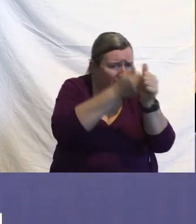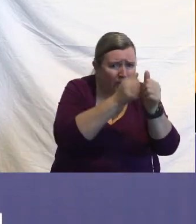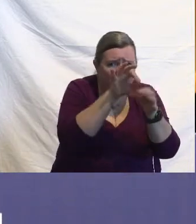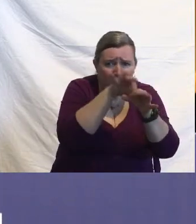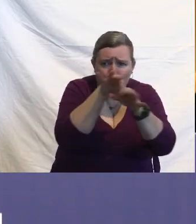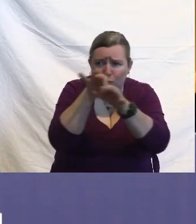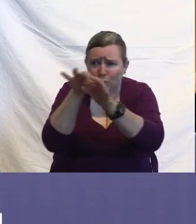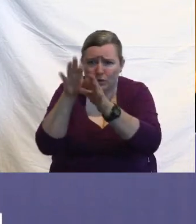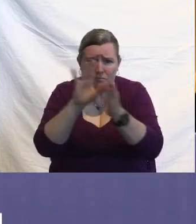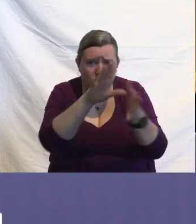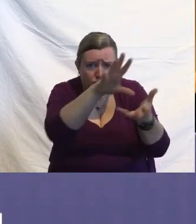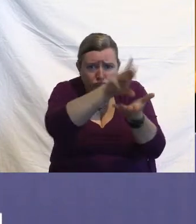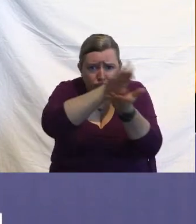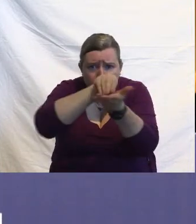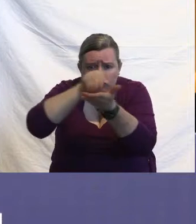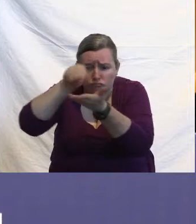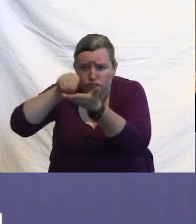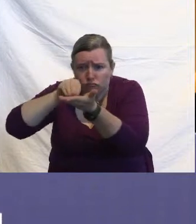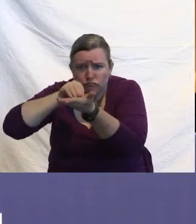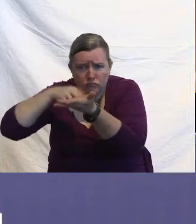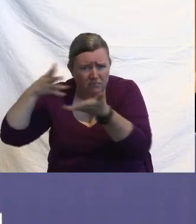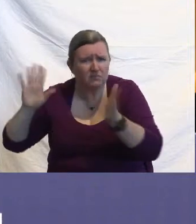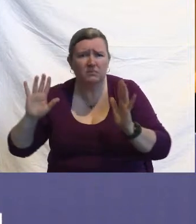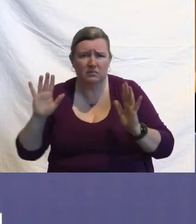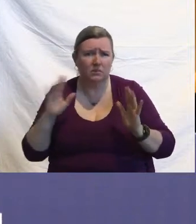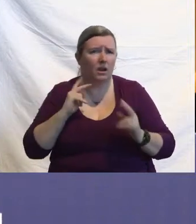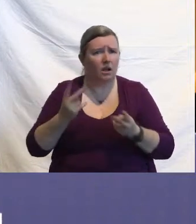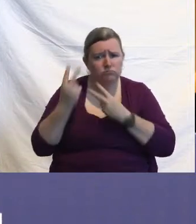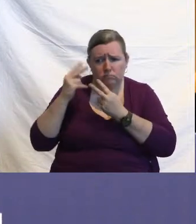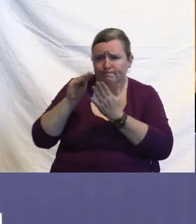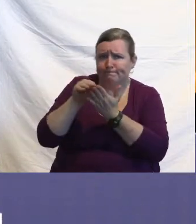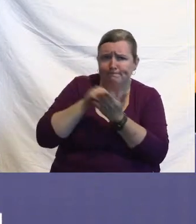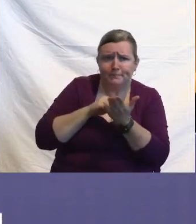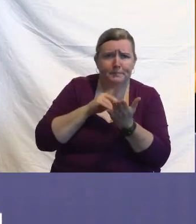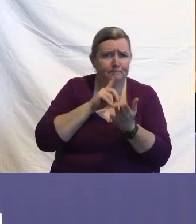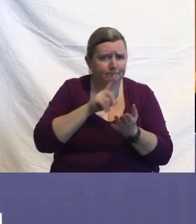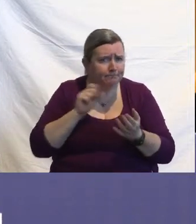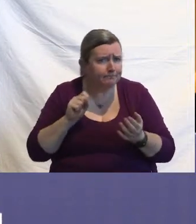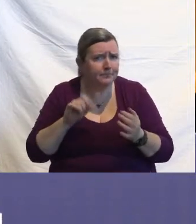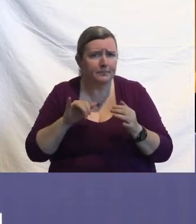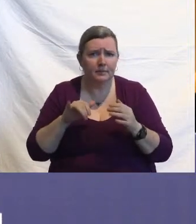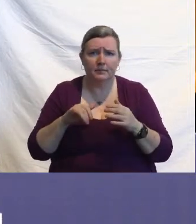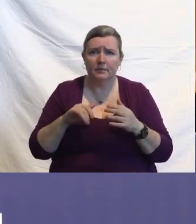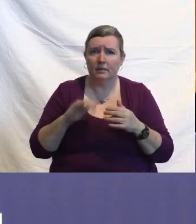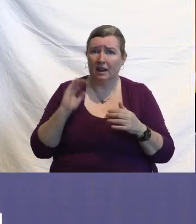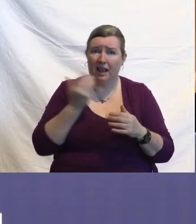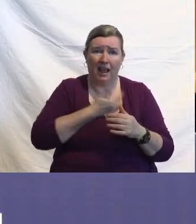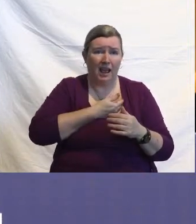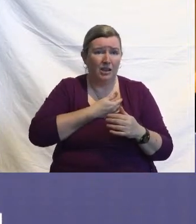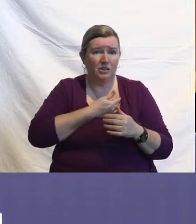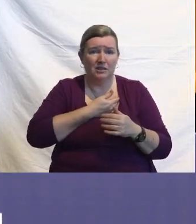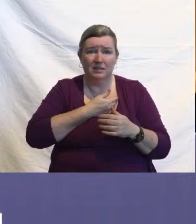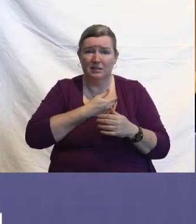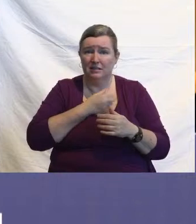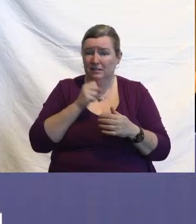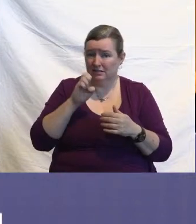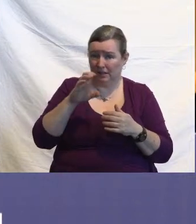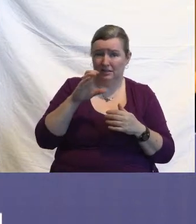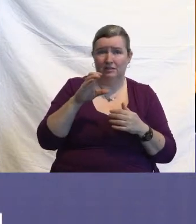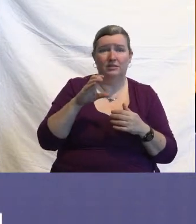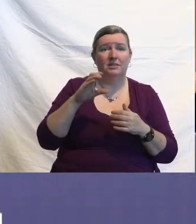do a postmortem on this, and we always will. The Secretary of State leads that, and I think she deserves a lot of credit.